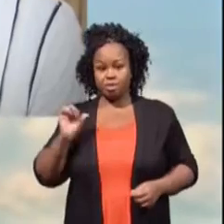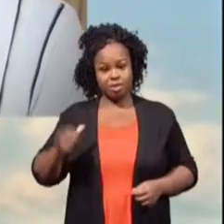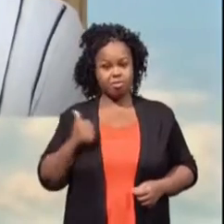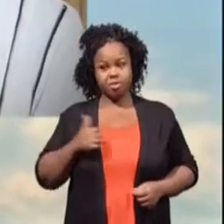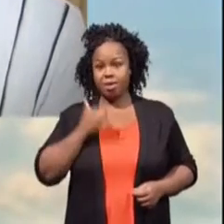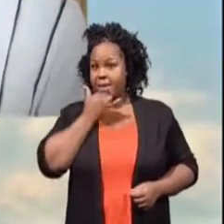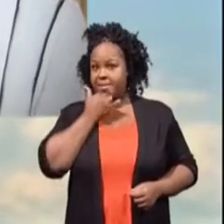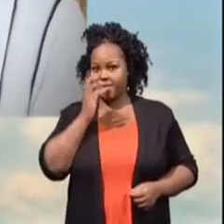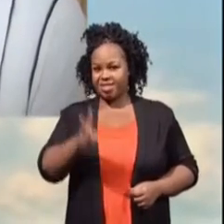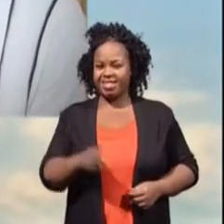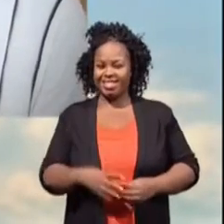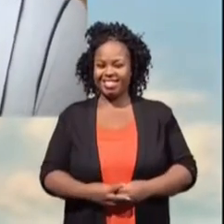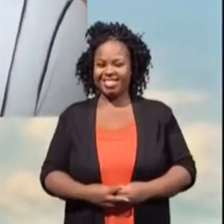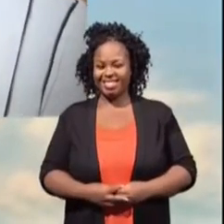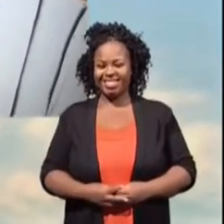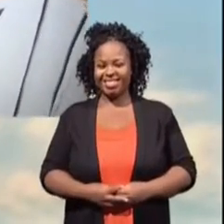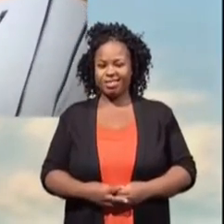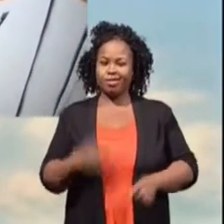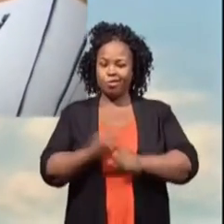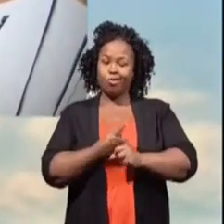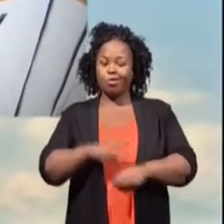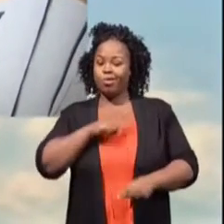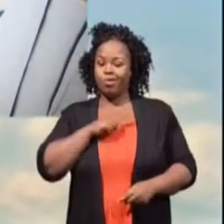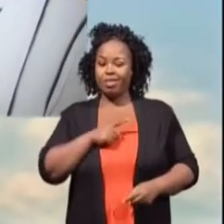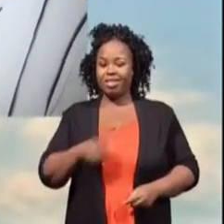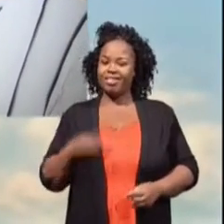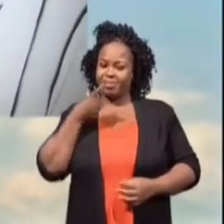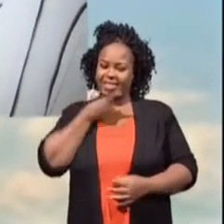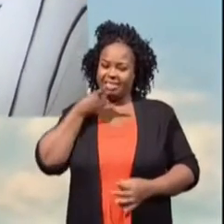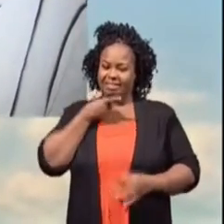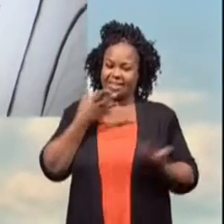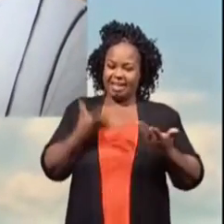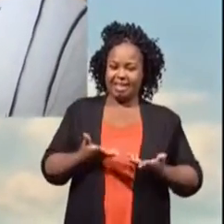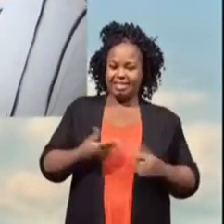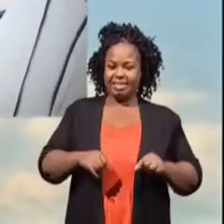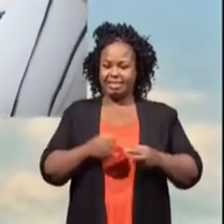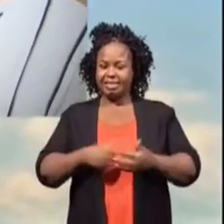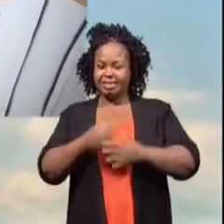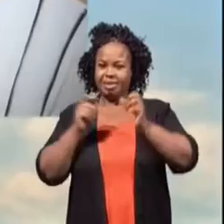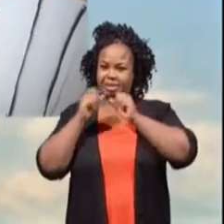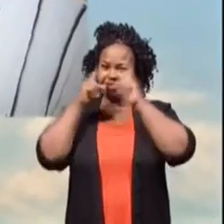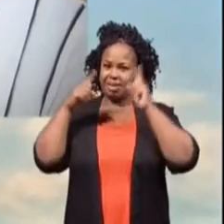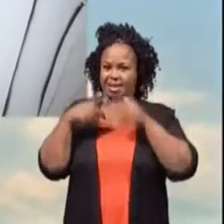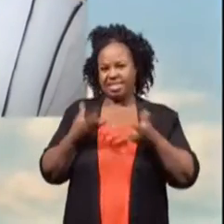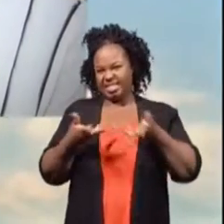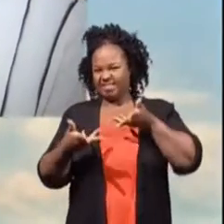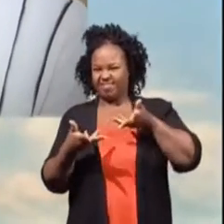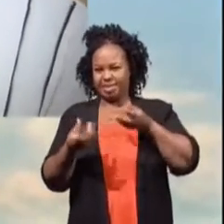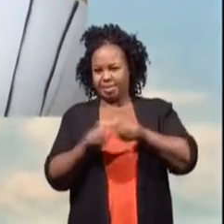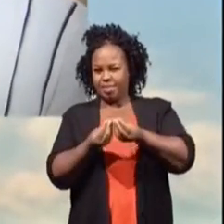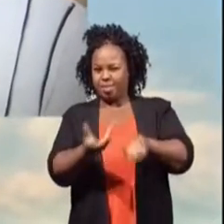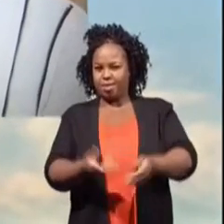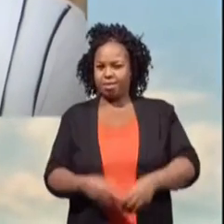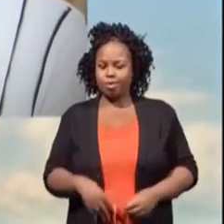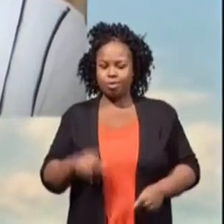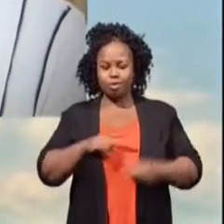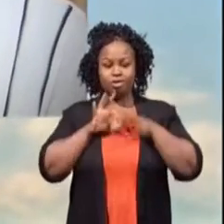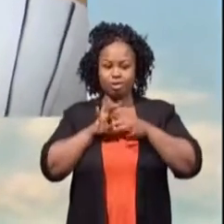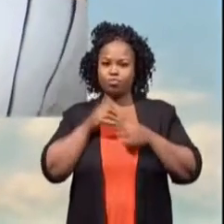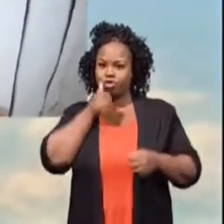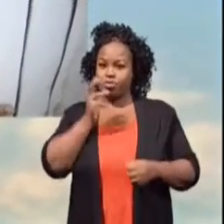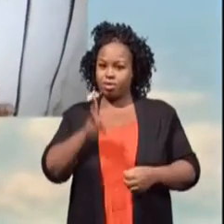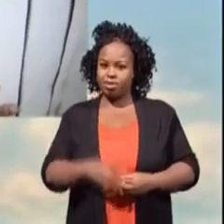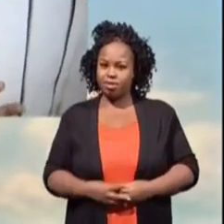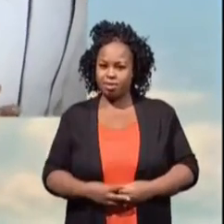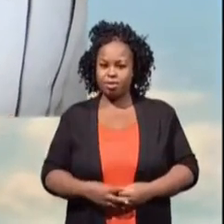to you, Nkosikazi, you so chabula kakukazi. Tell you it's dinner nyana lana, I'm sharing a surprise shandisi. So